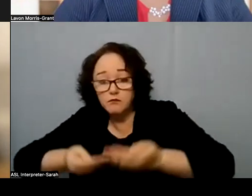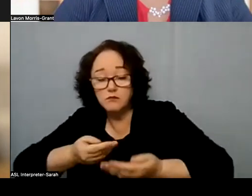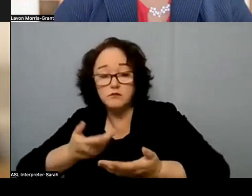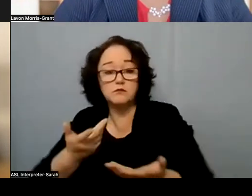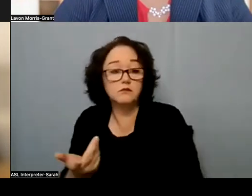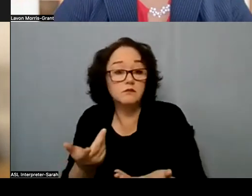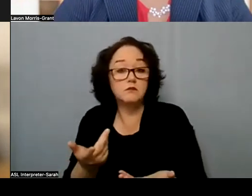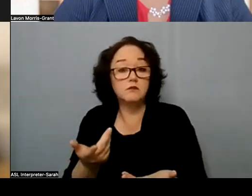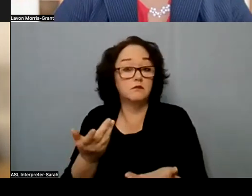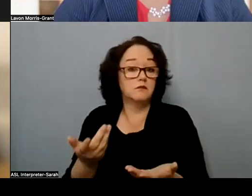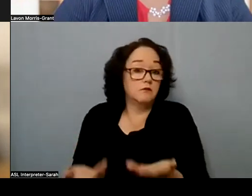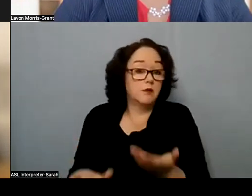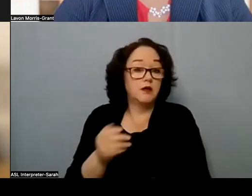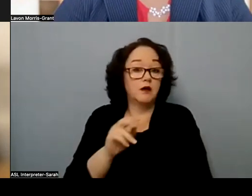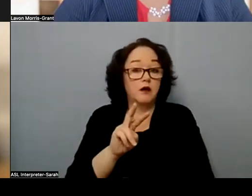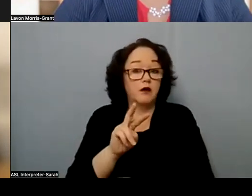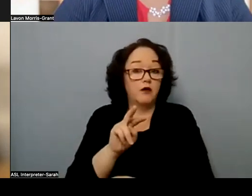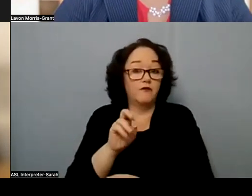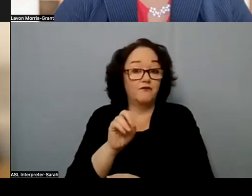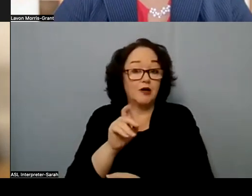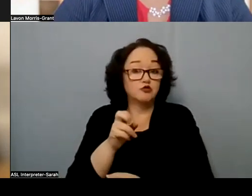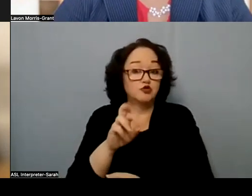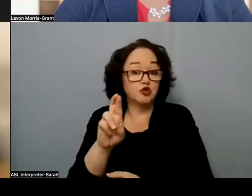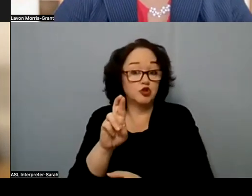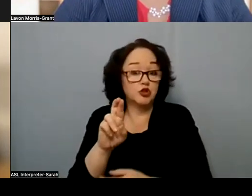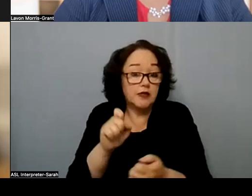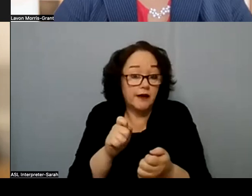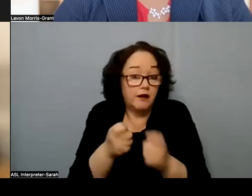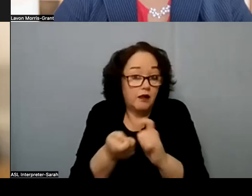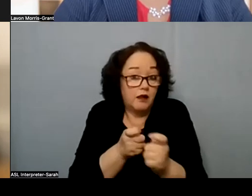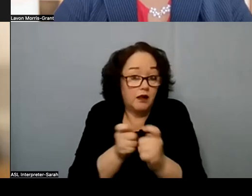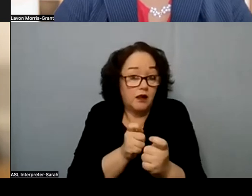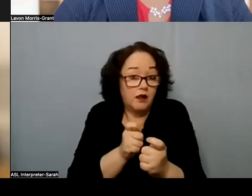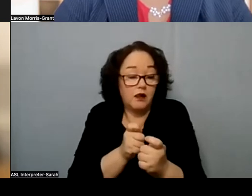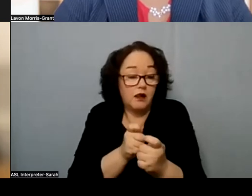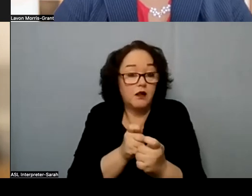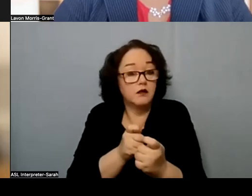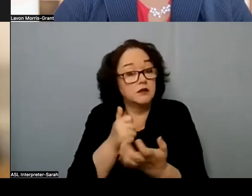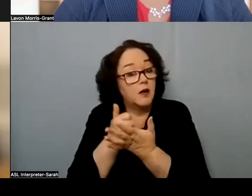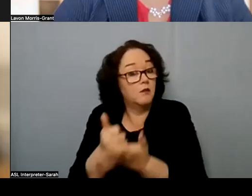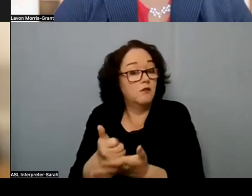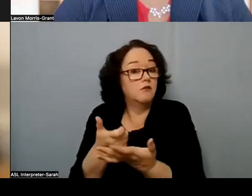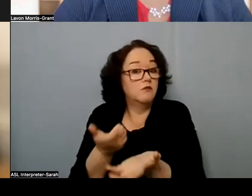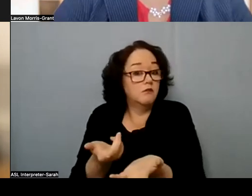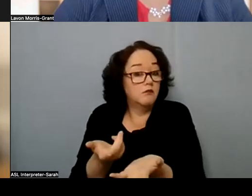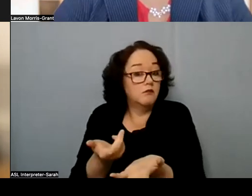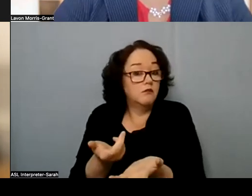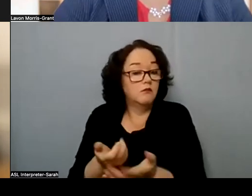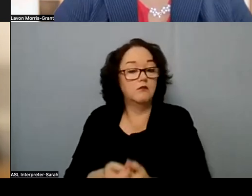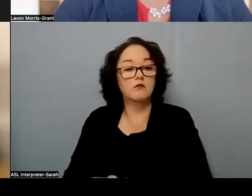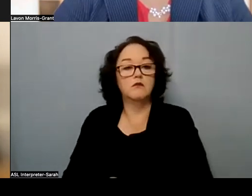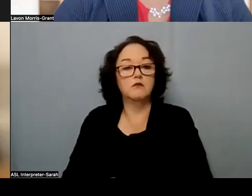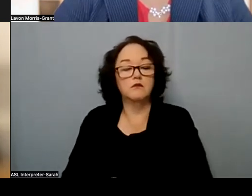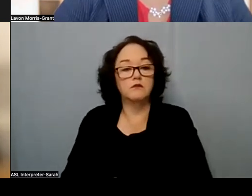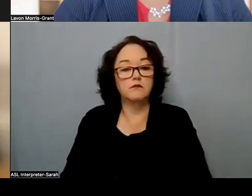voucher? Can we eliminate that? And we can. Can we, what else can we do? And let's just make sure that